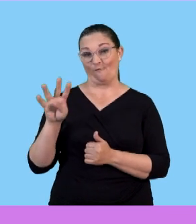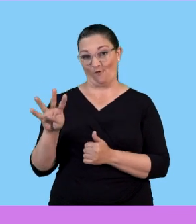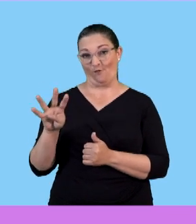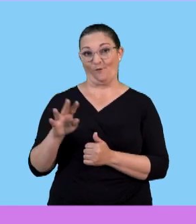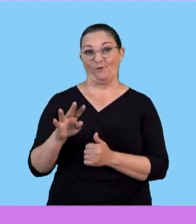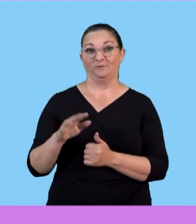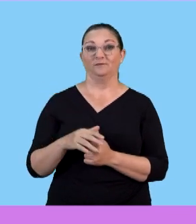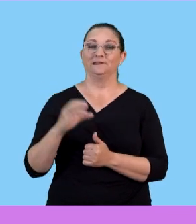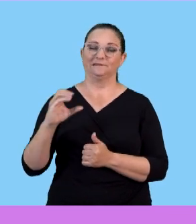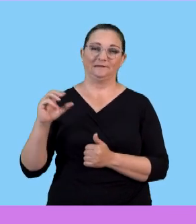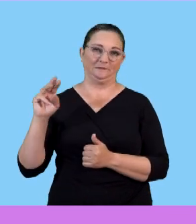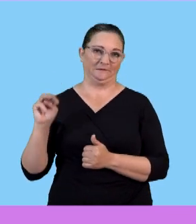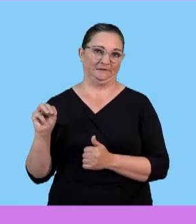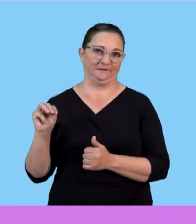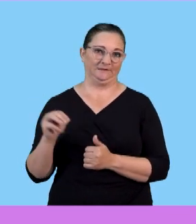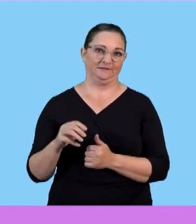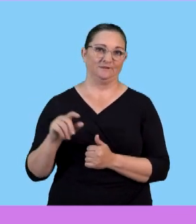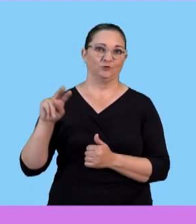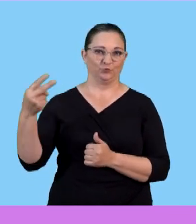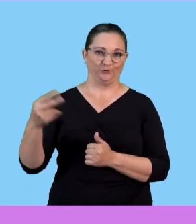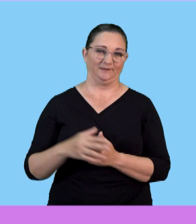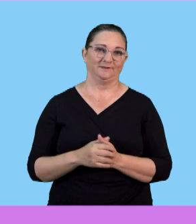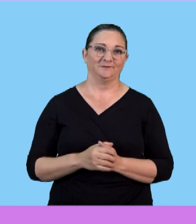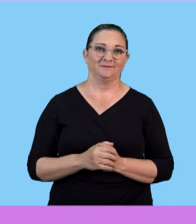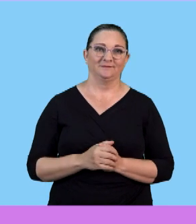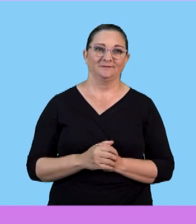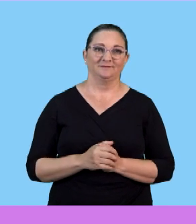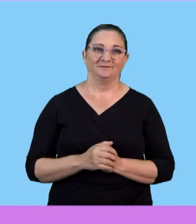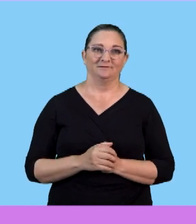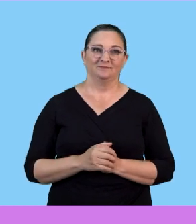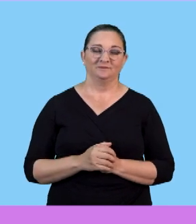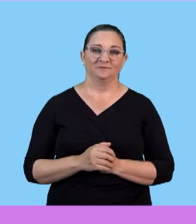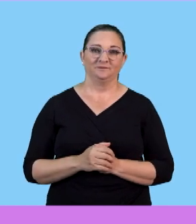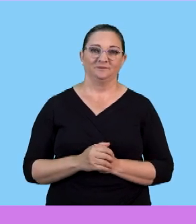84,84 centimeters squared.